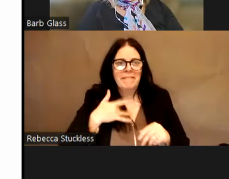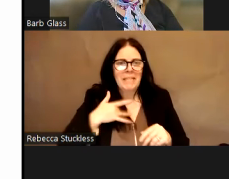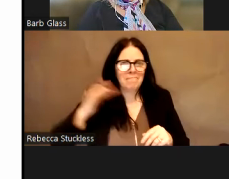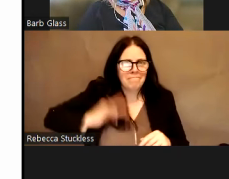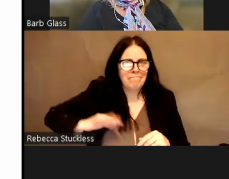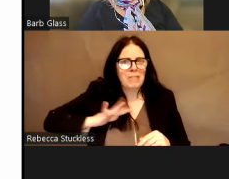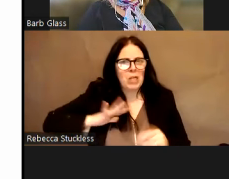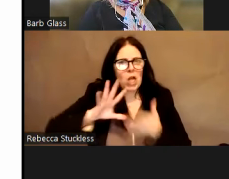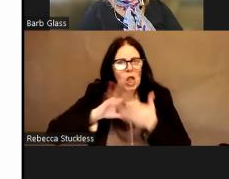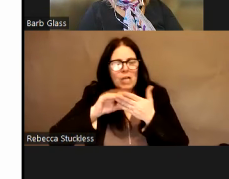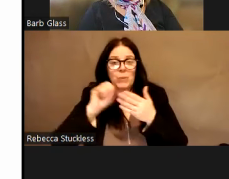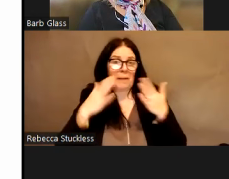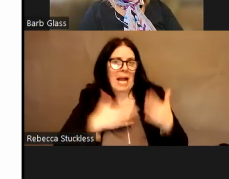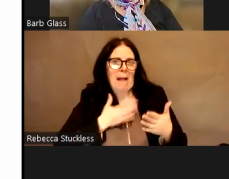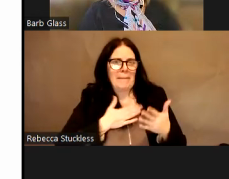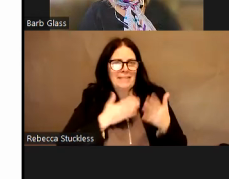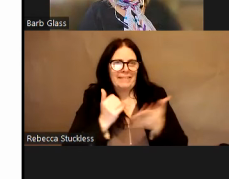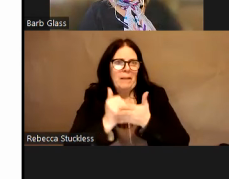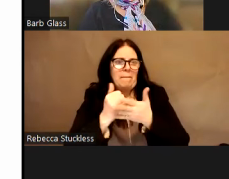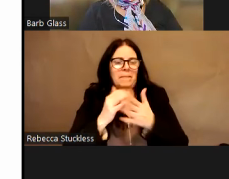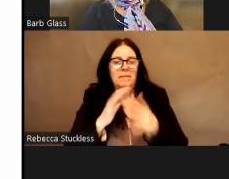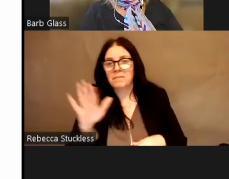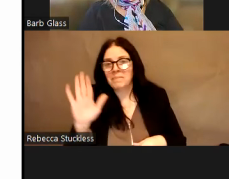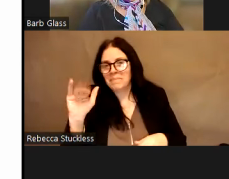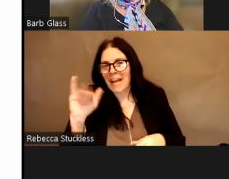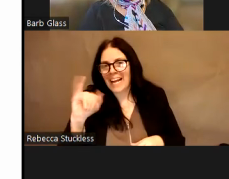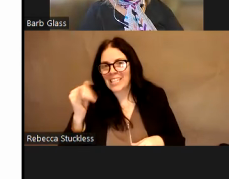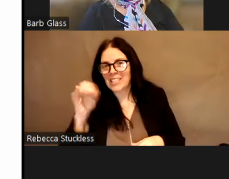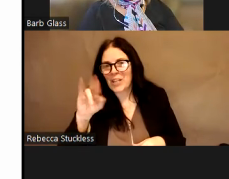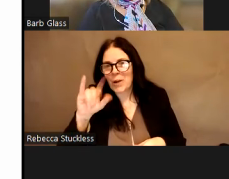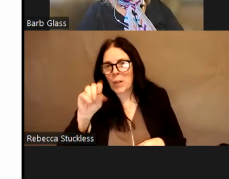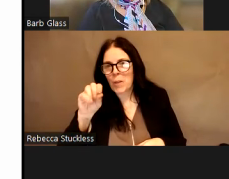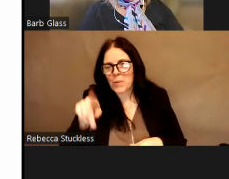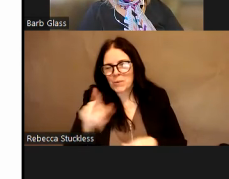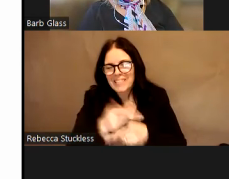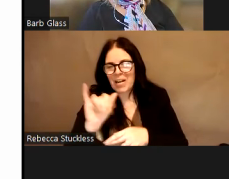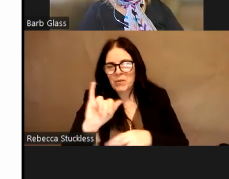really, really glad that it was. You take care, Jerry Lou, as well.